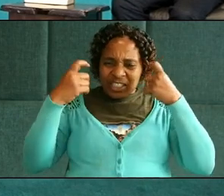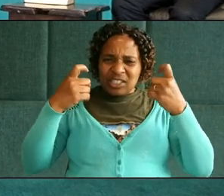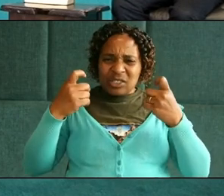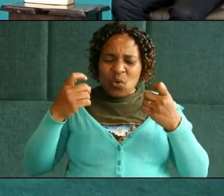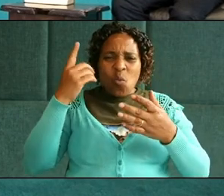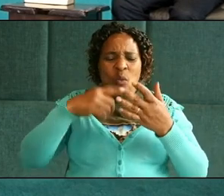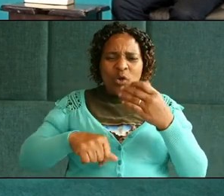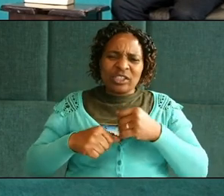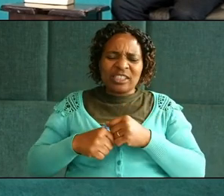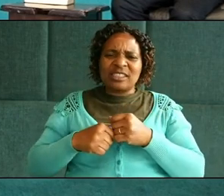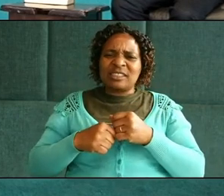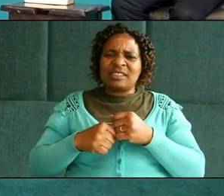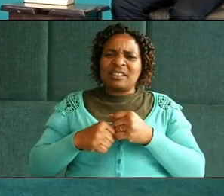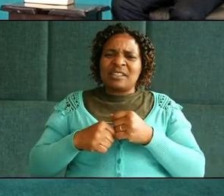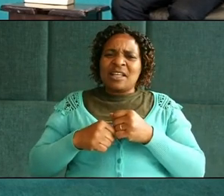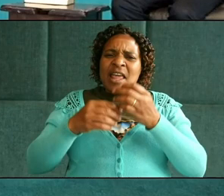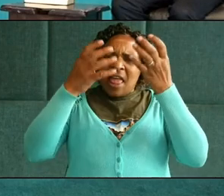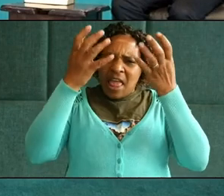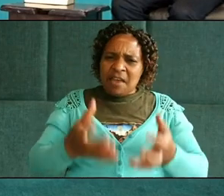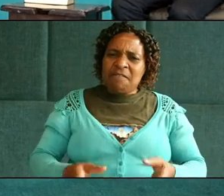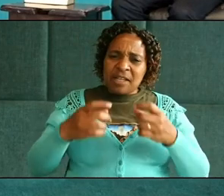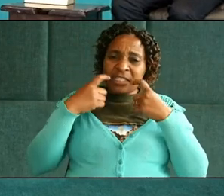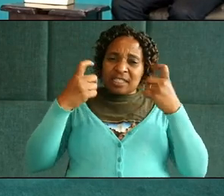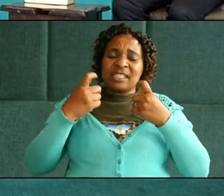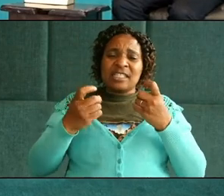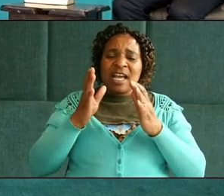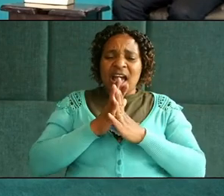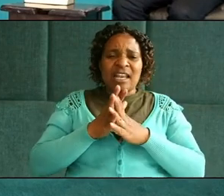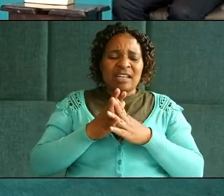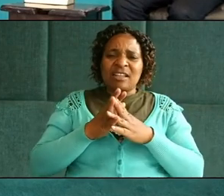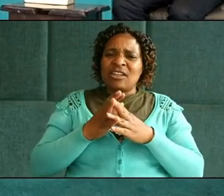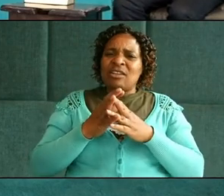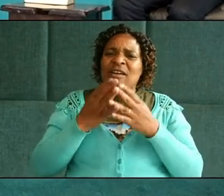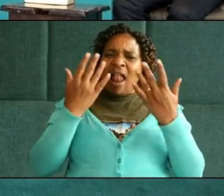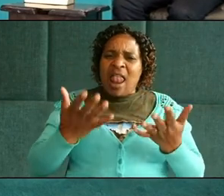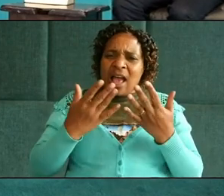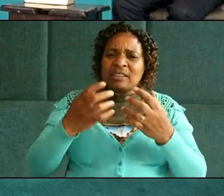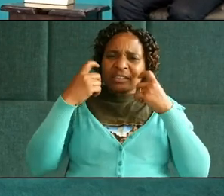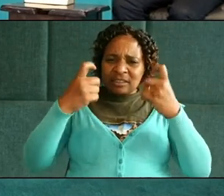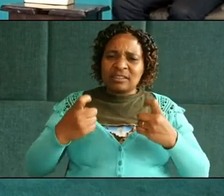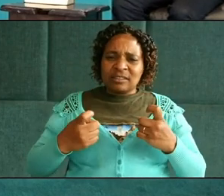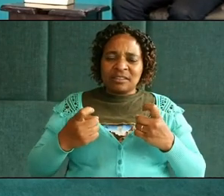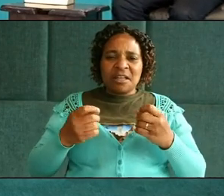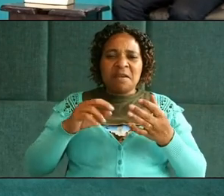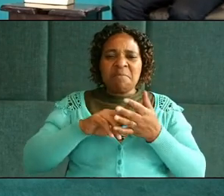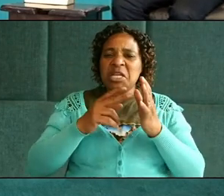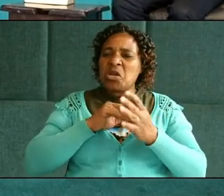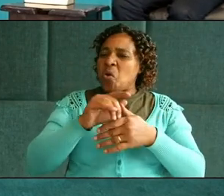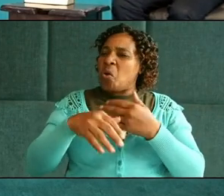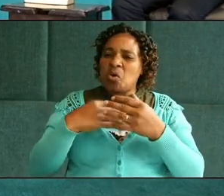sinful and sin. Less sinful? You know, what's the measure it's of sin? It's all the same. Yeah. It's all the same. It's all the same, yeah.